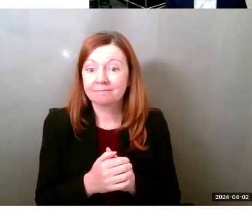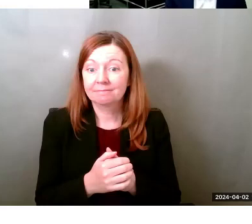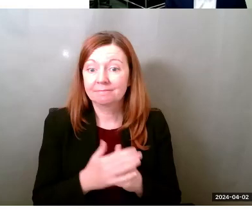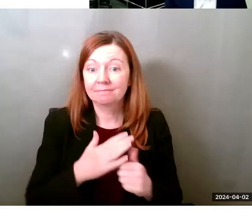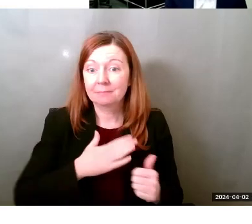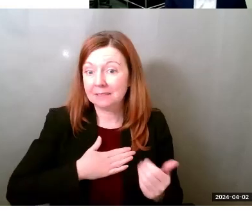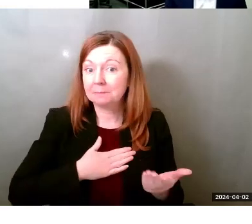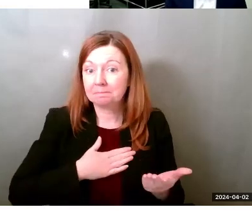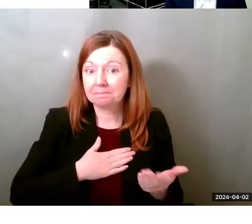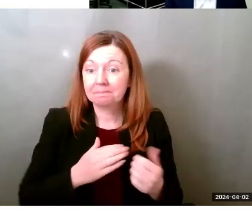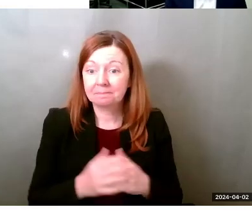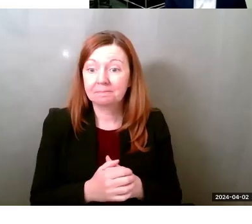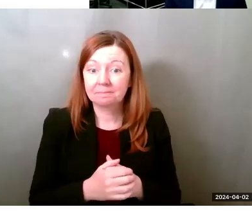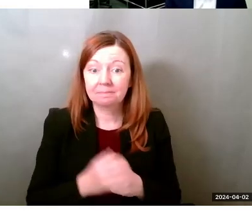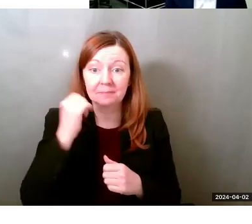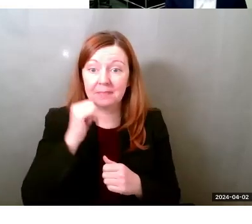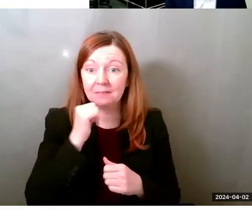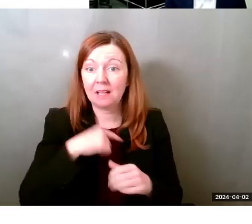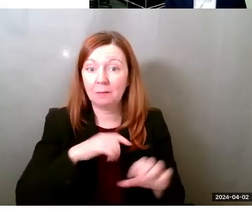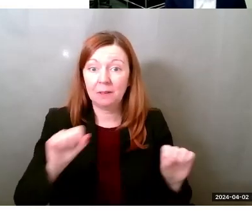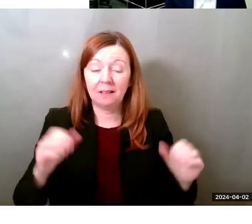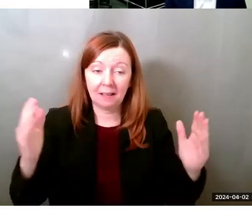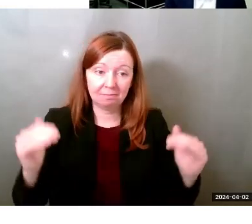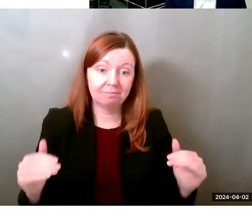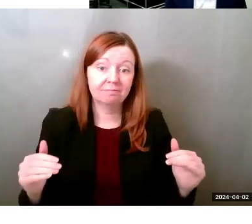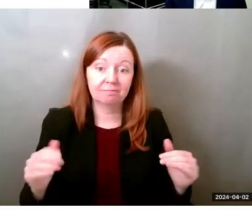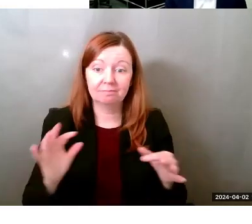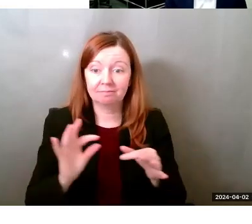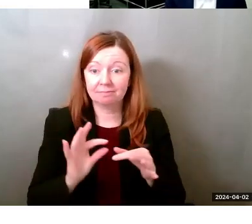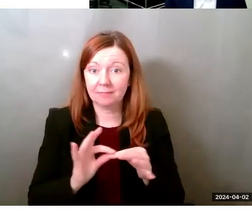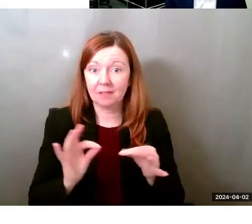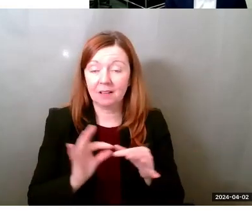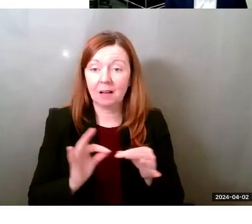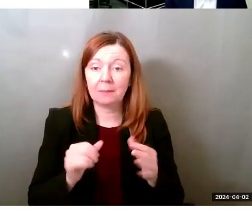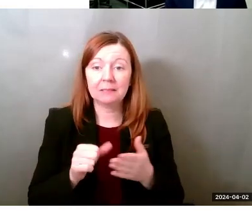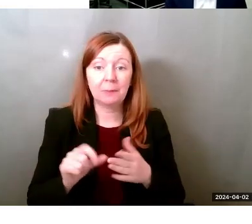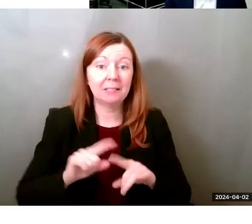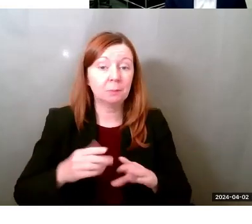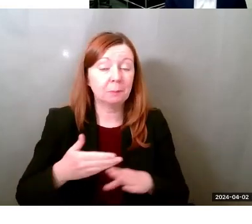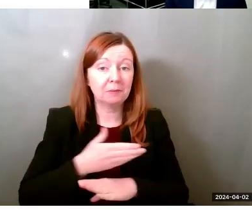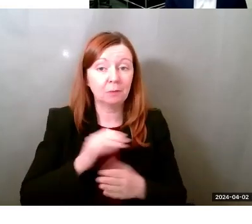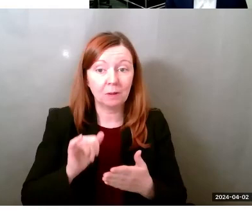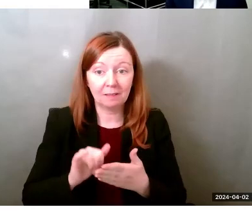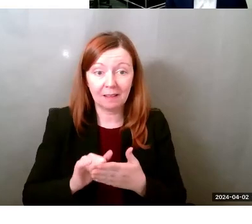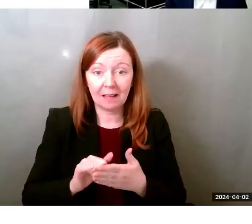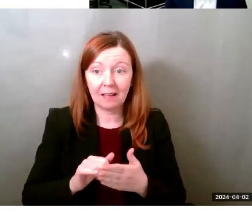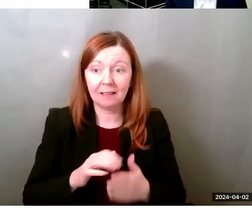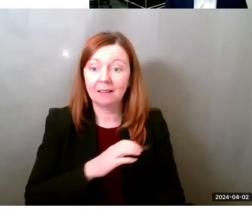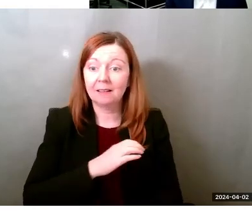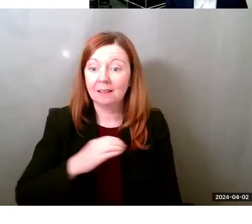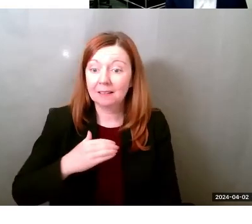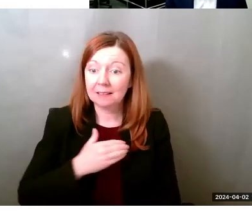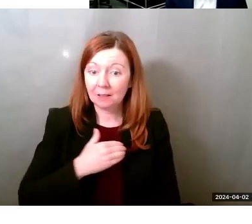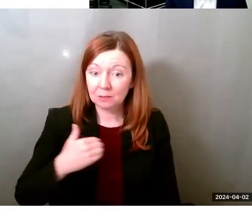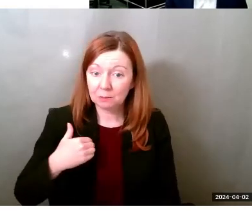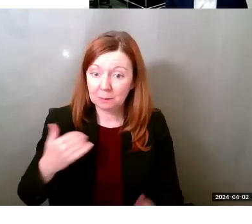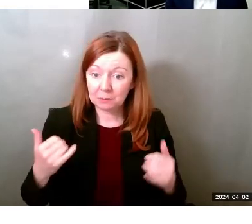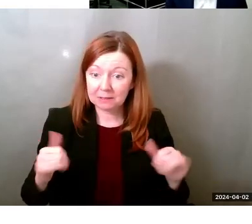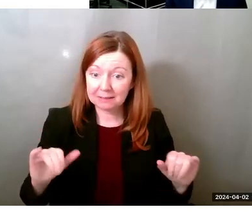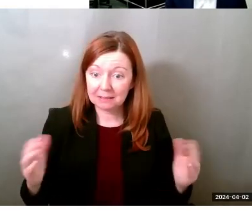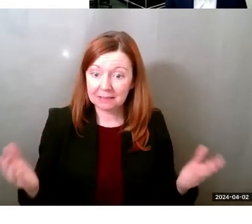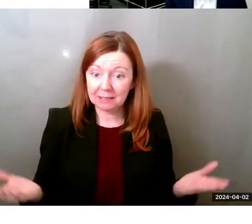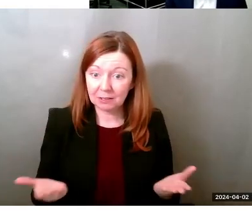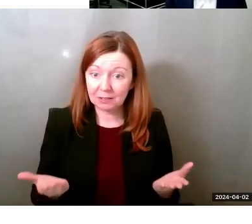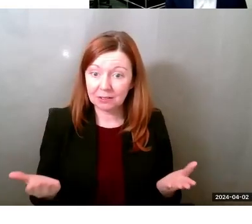please. If not, we can go to the comments page. But before that, if the council member is still